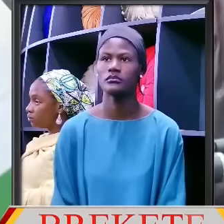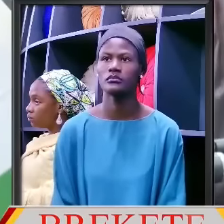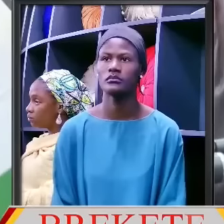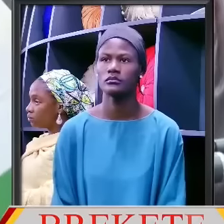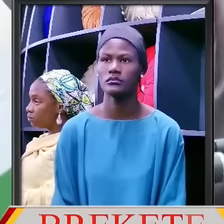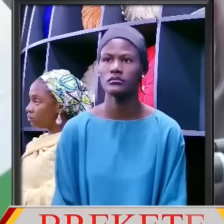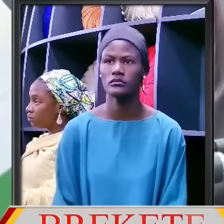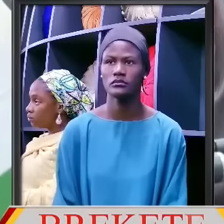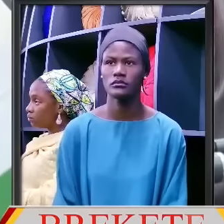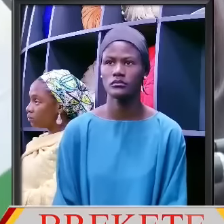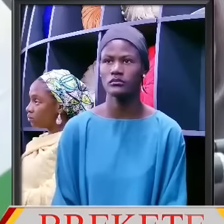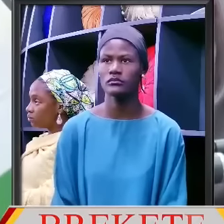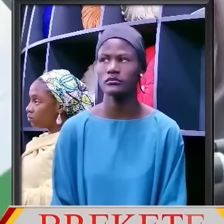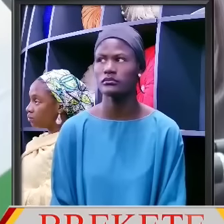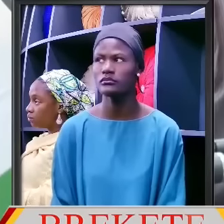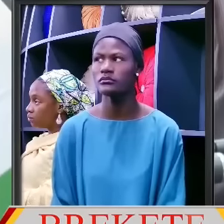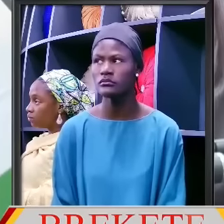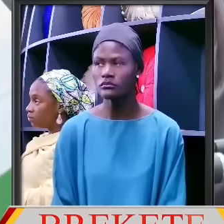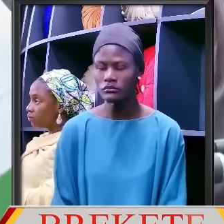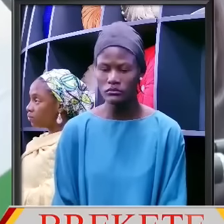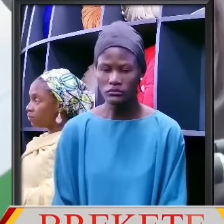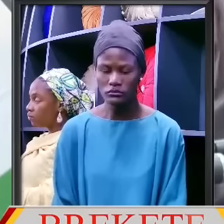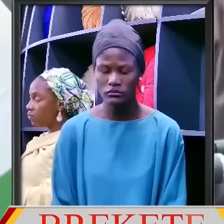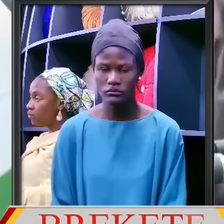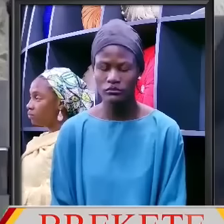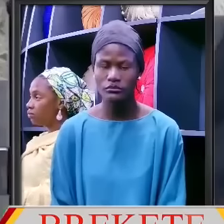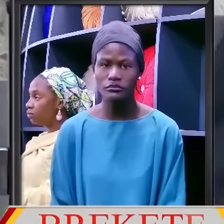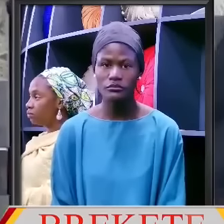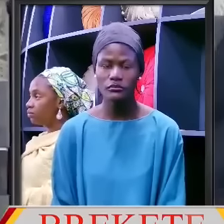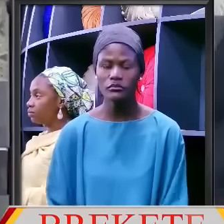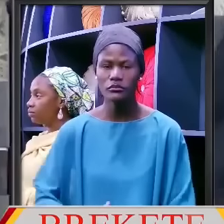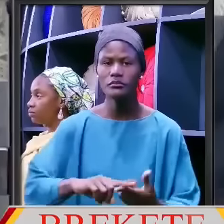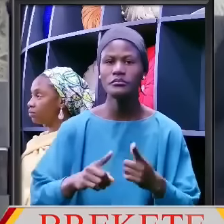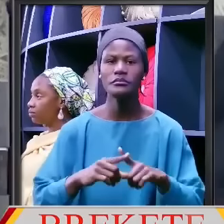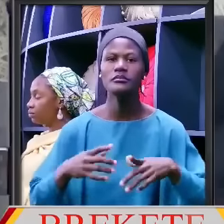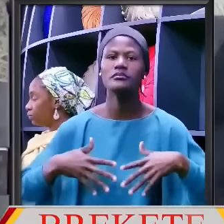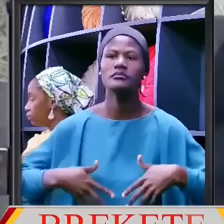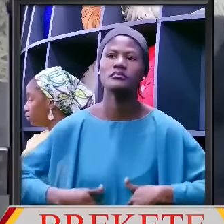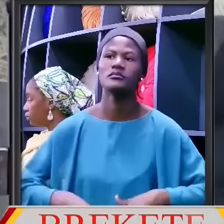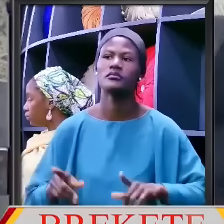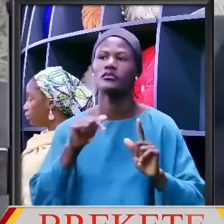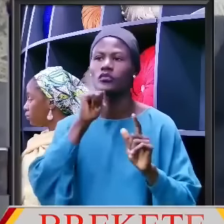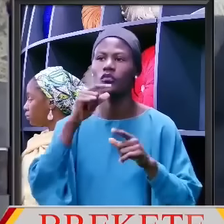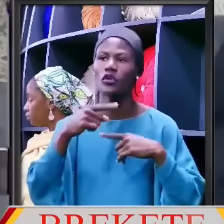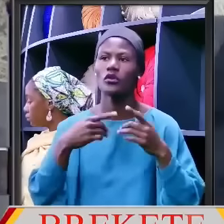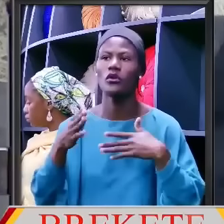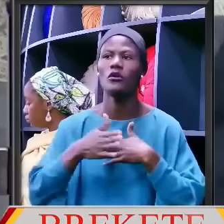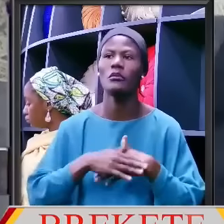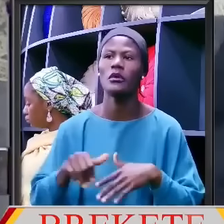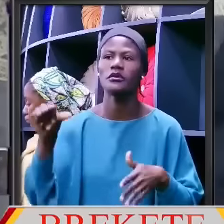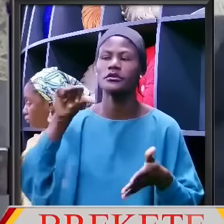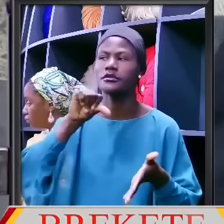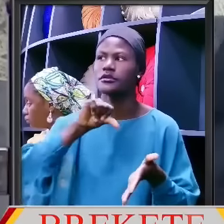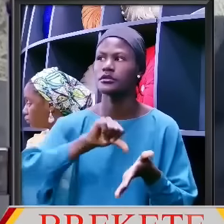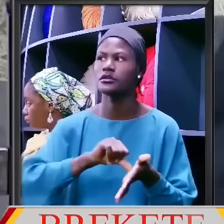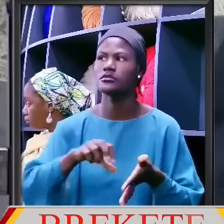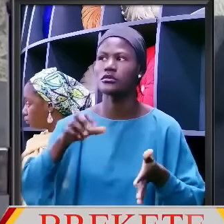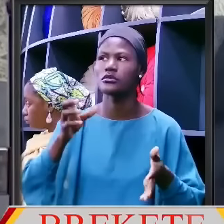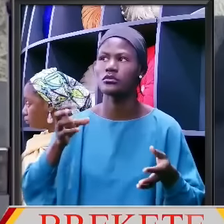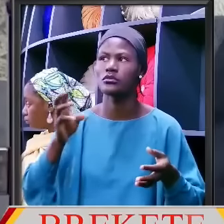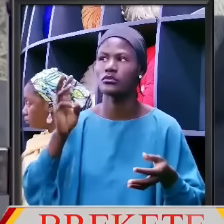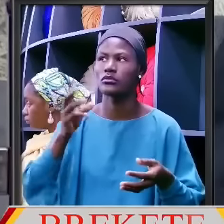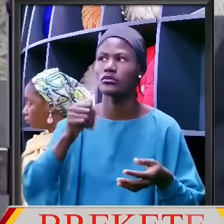So continue. As your friend tired for here. As he tired, he did not go back anymore. Then I was